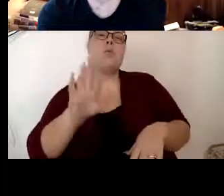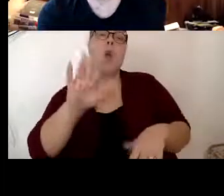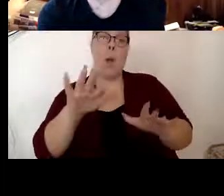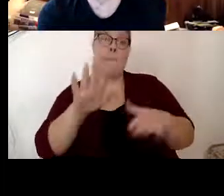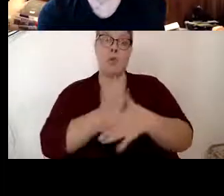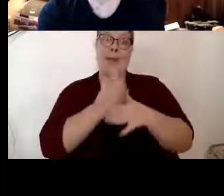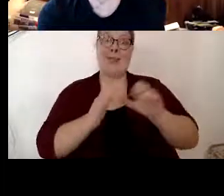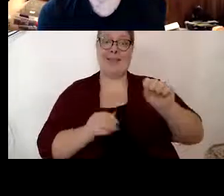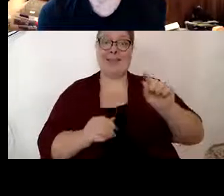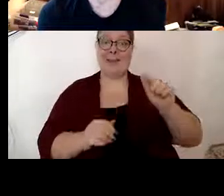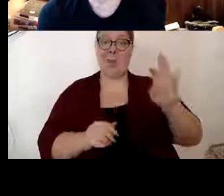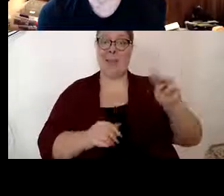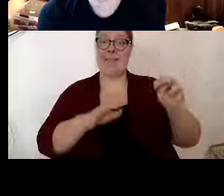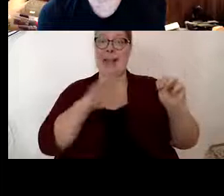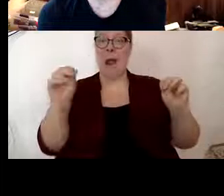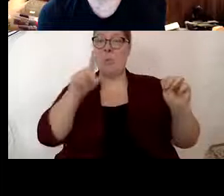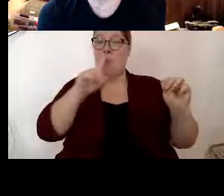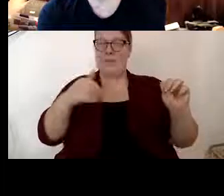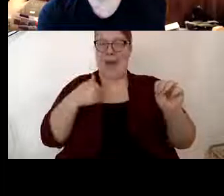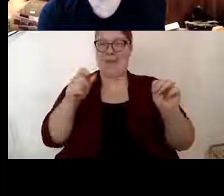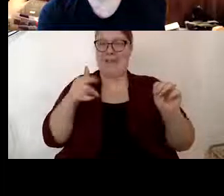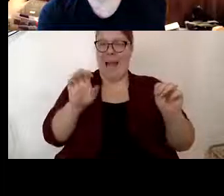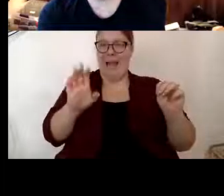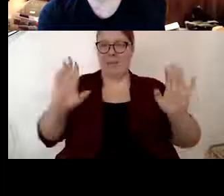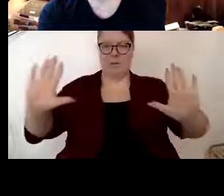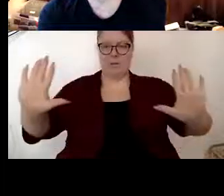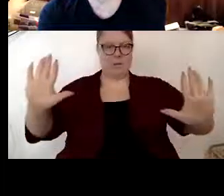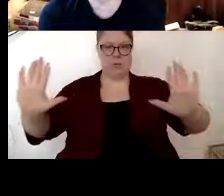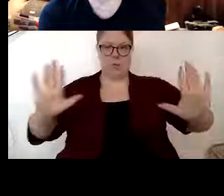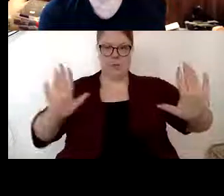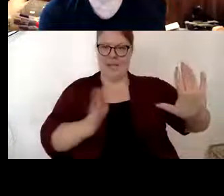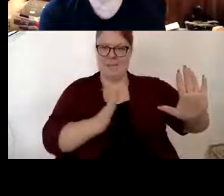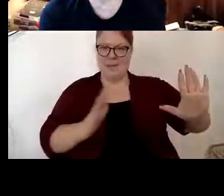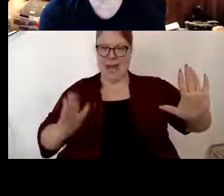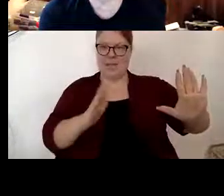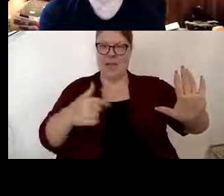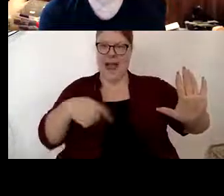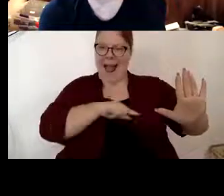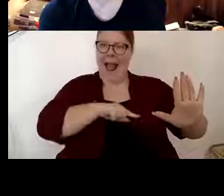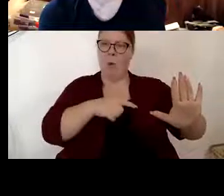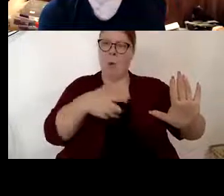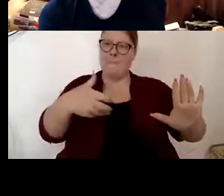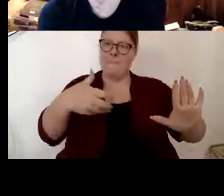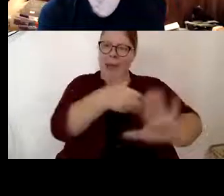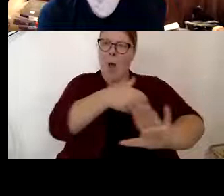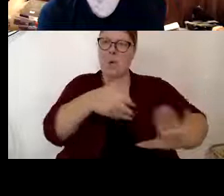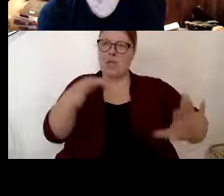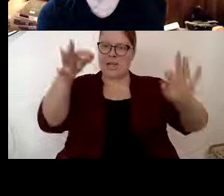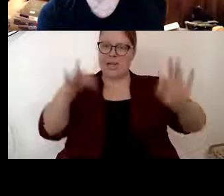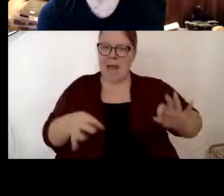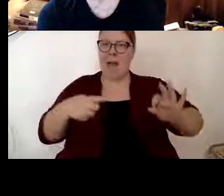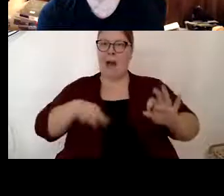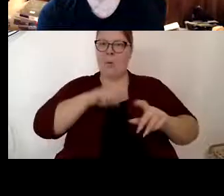is a space. In that space is our power to choose our response. In